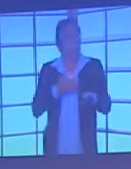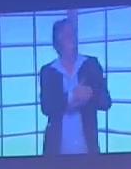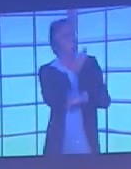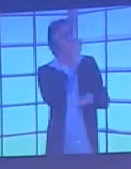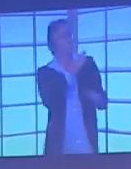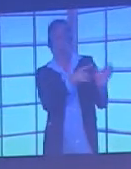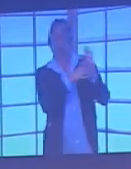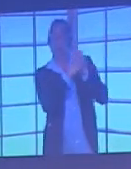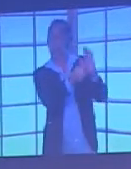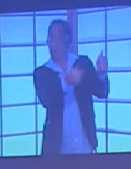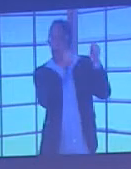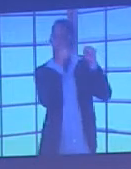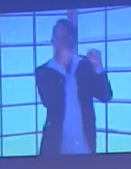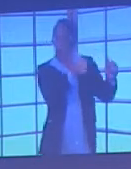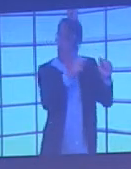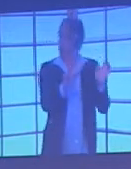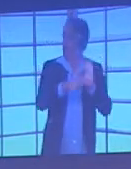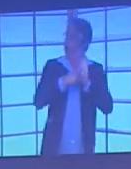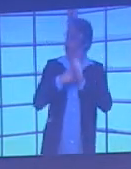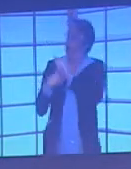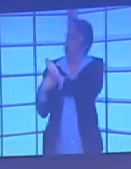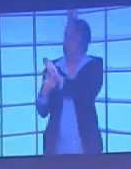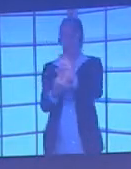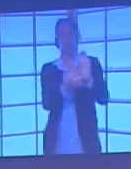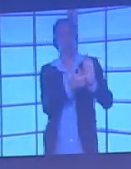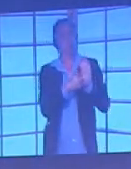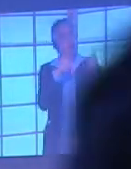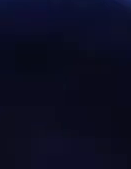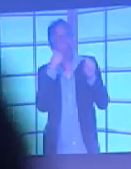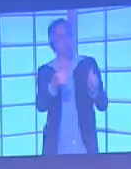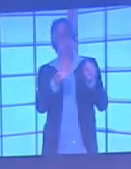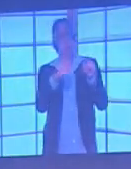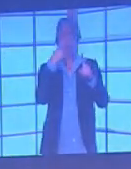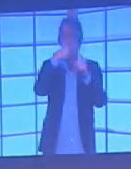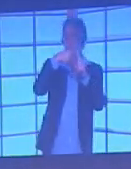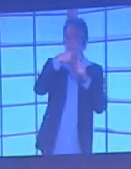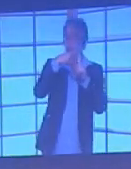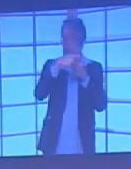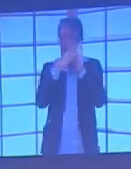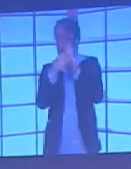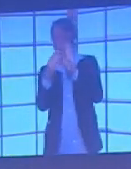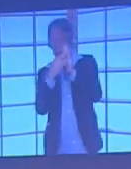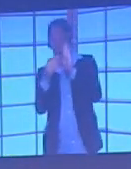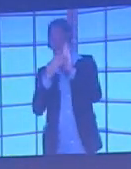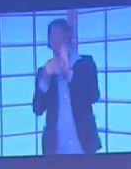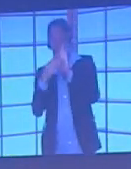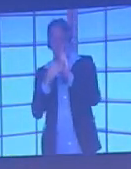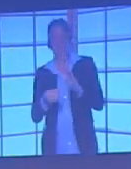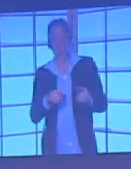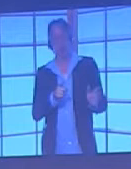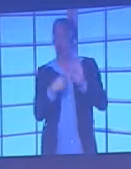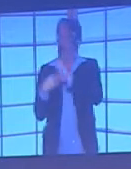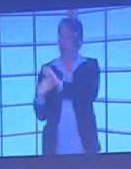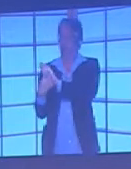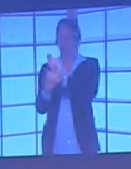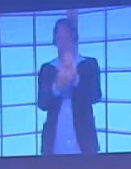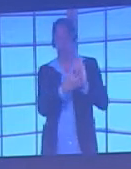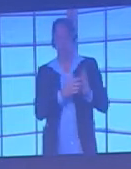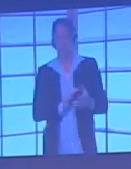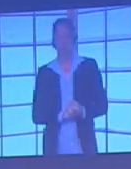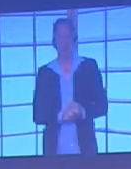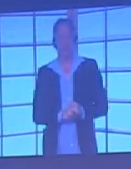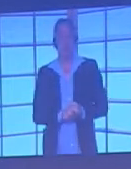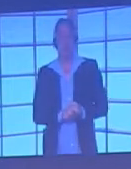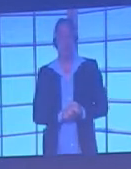the opportunity to put a spotlight on this subject at least once in a season. Of course, it should be throughout the season, but